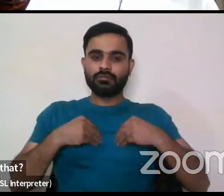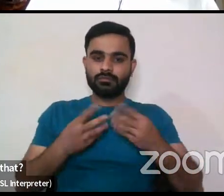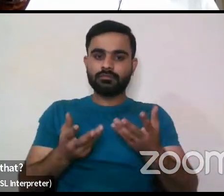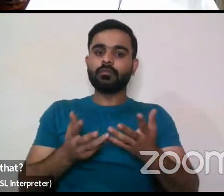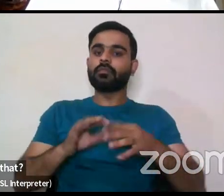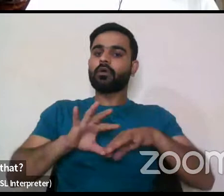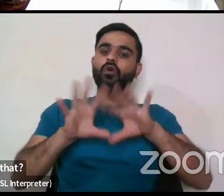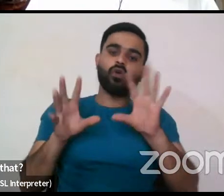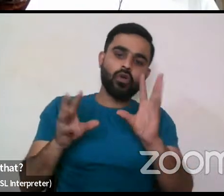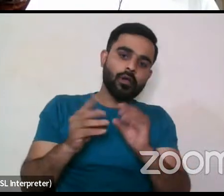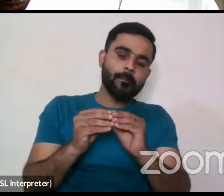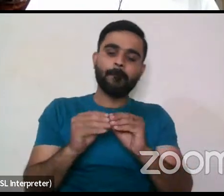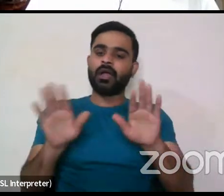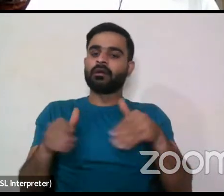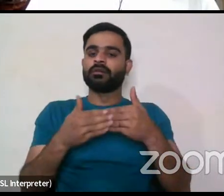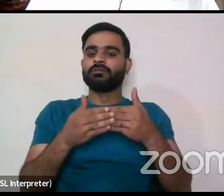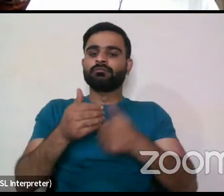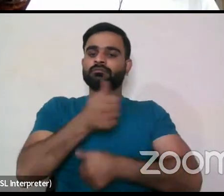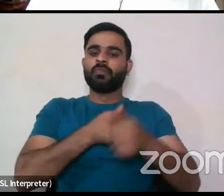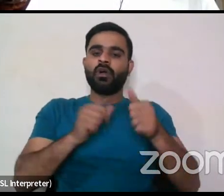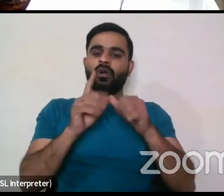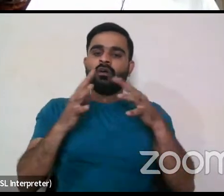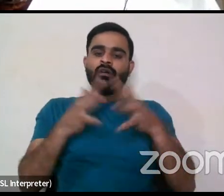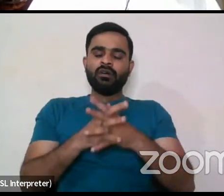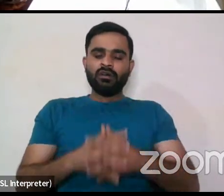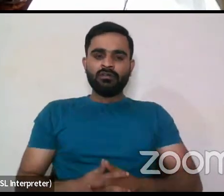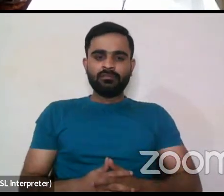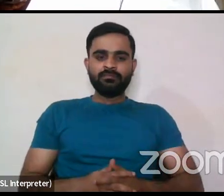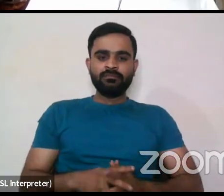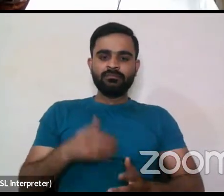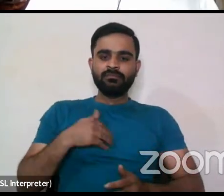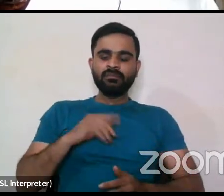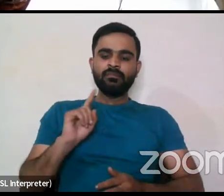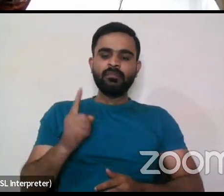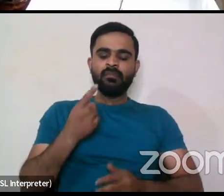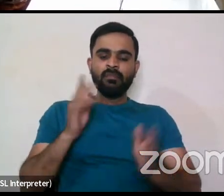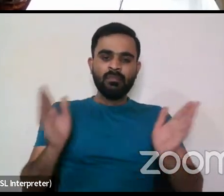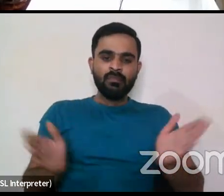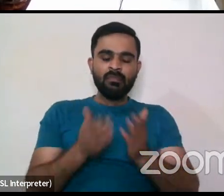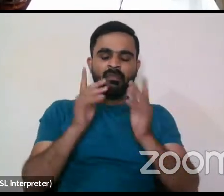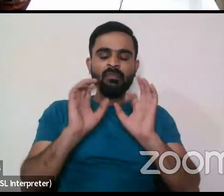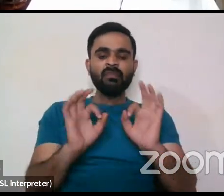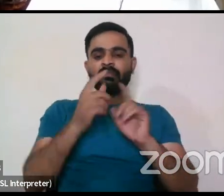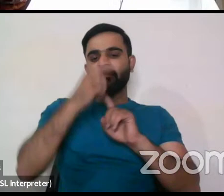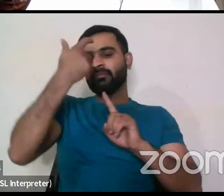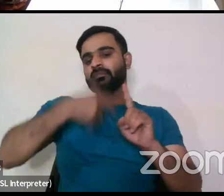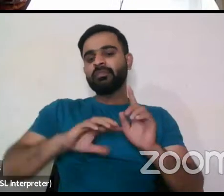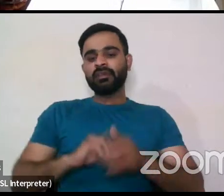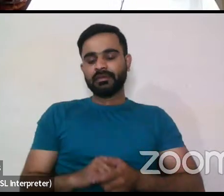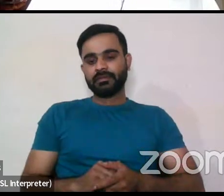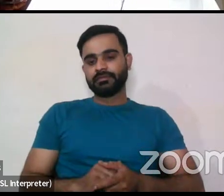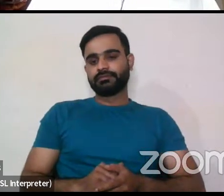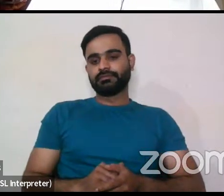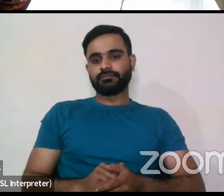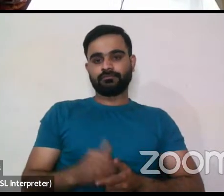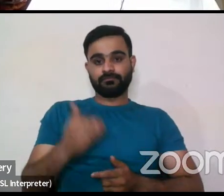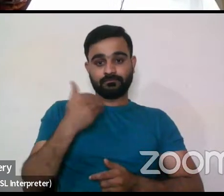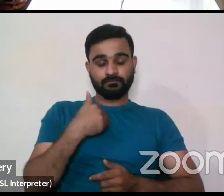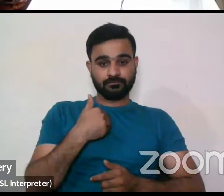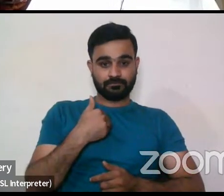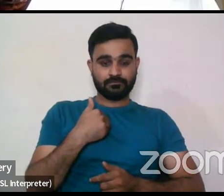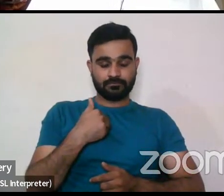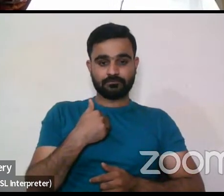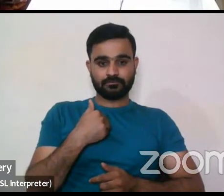been to the introduction of competition laws? So my motivation was very personal. I think for me,